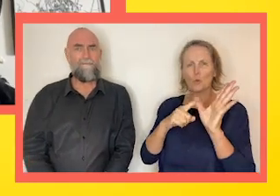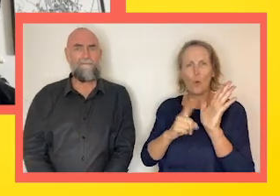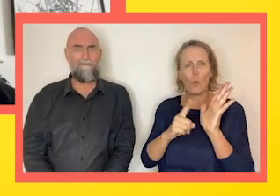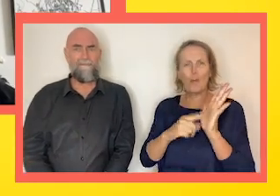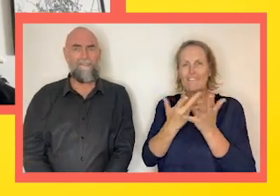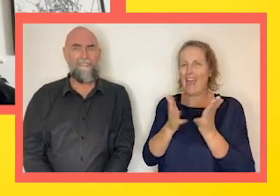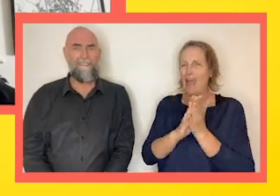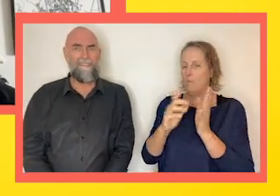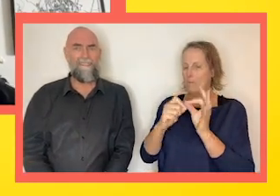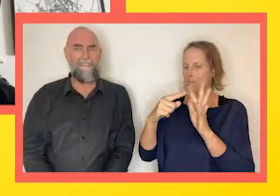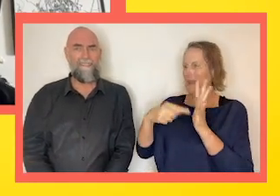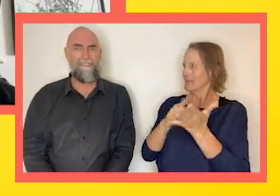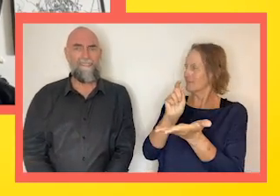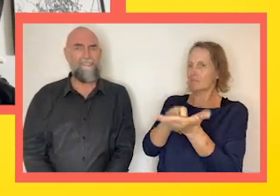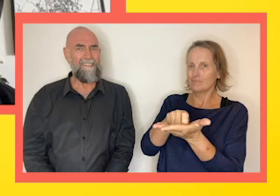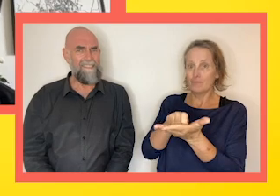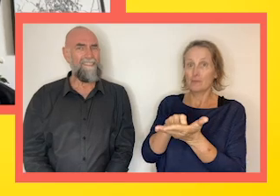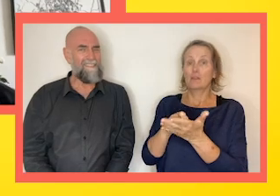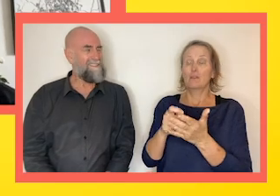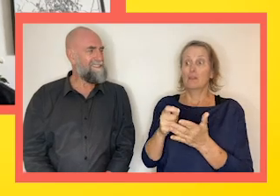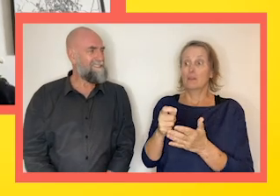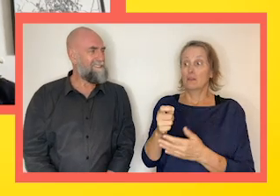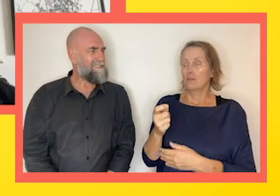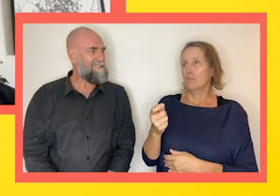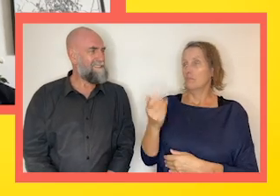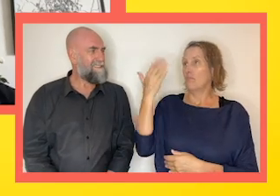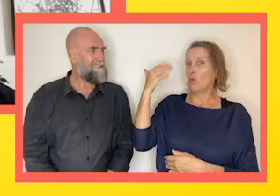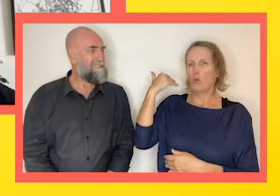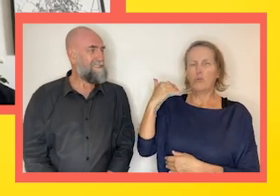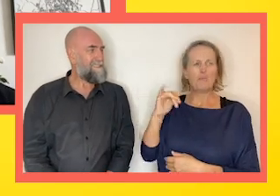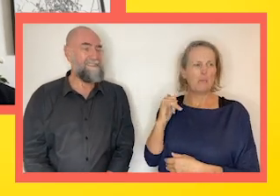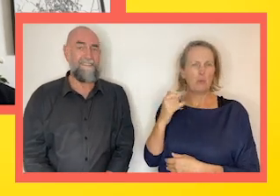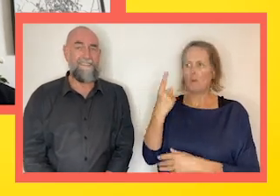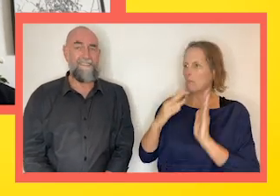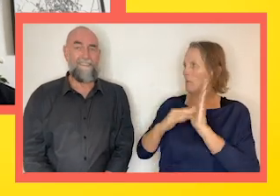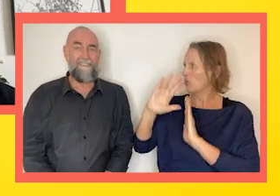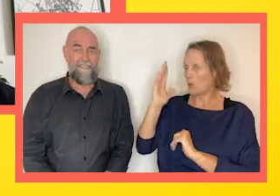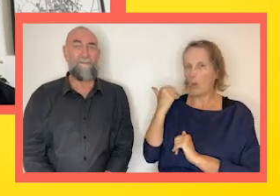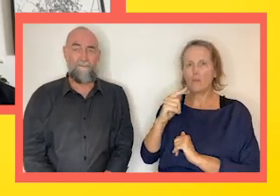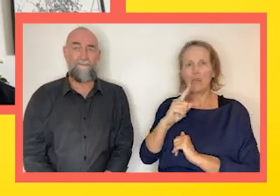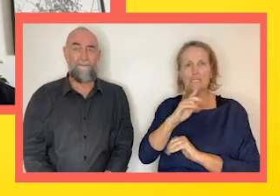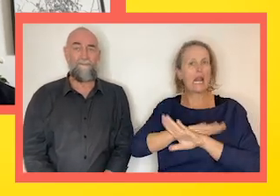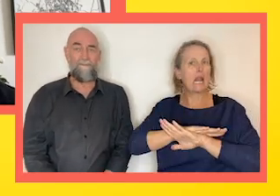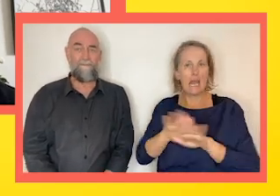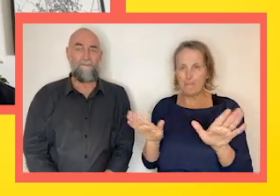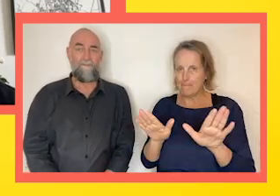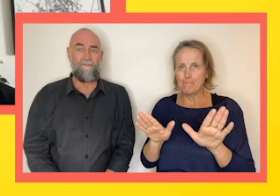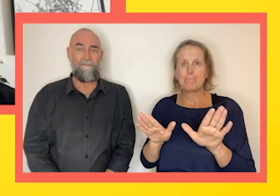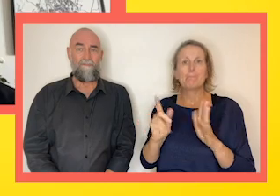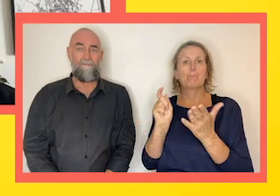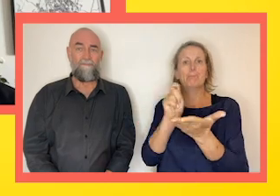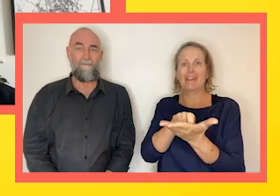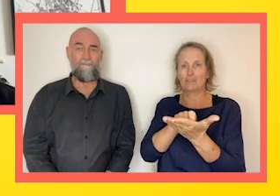The gambling side of that aspect, and they sort of came out earlier a month ago or so and announced that there was going to be